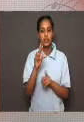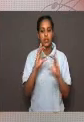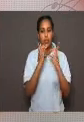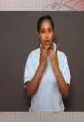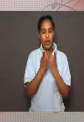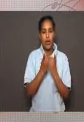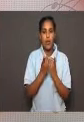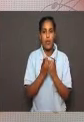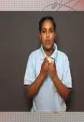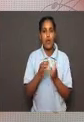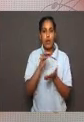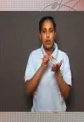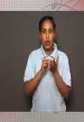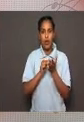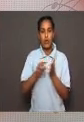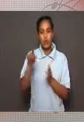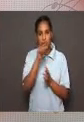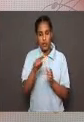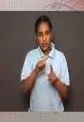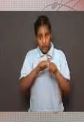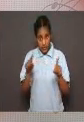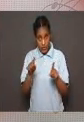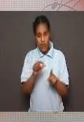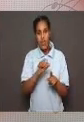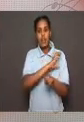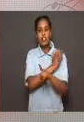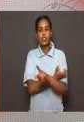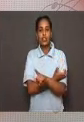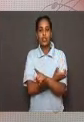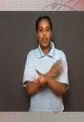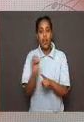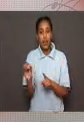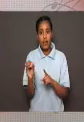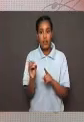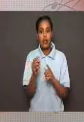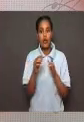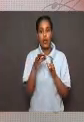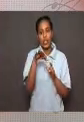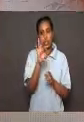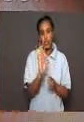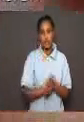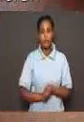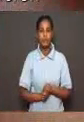molecular orbitals, which differ in energy and location.